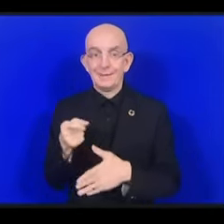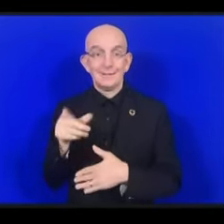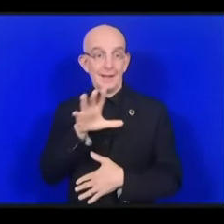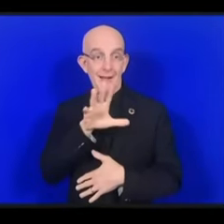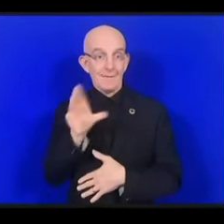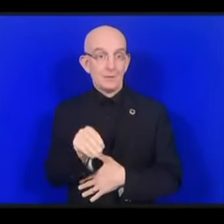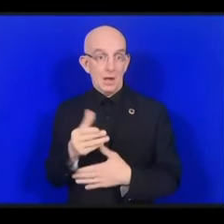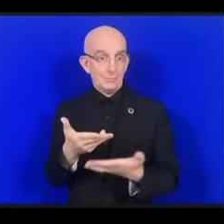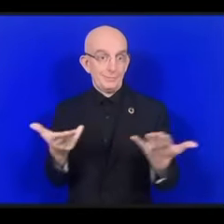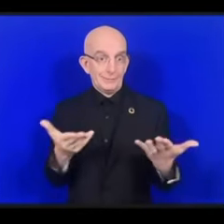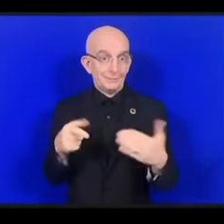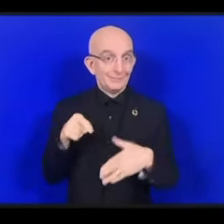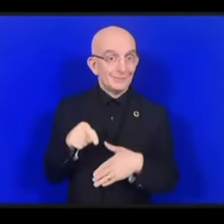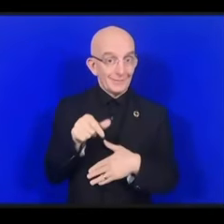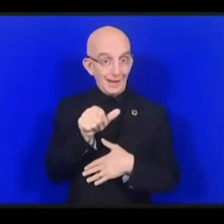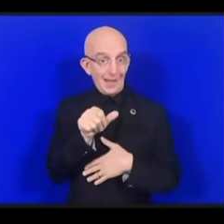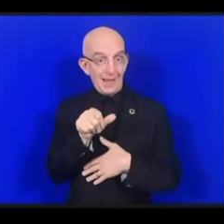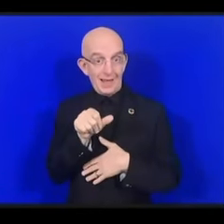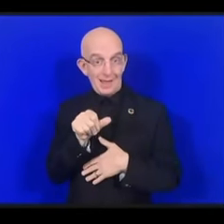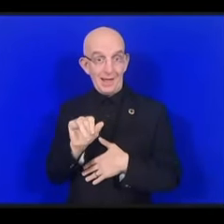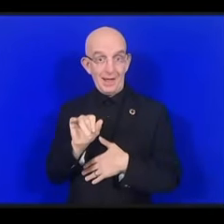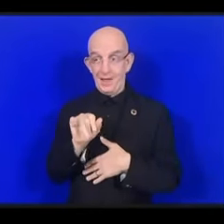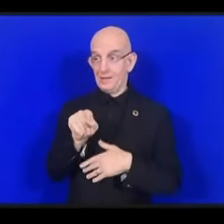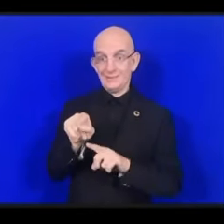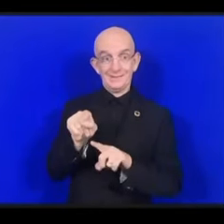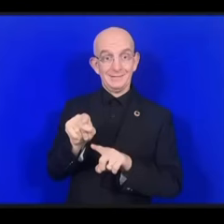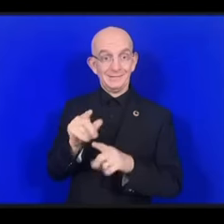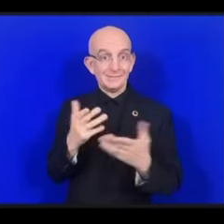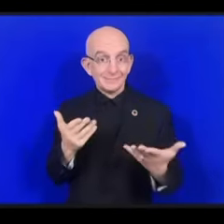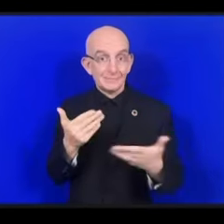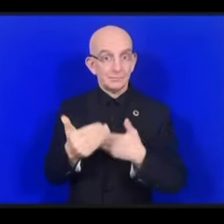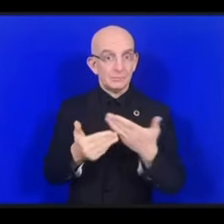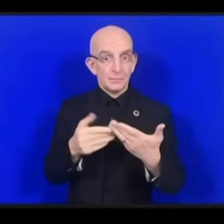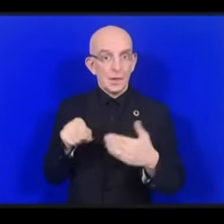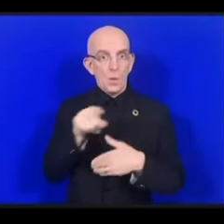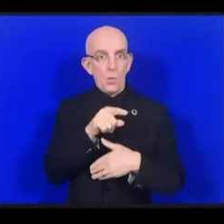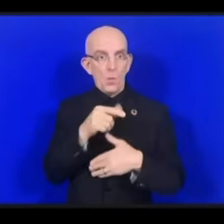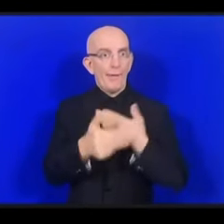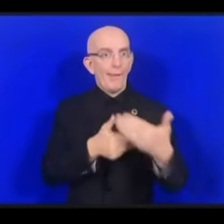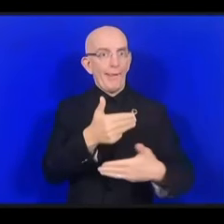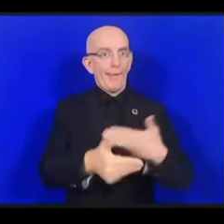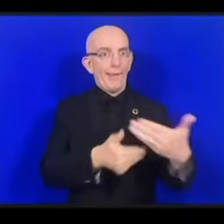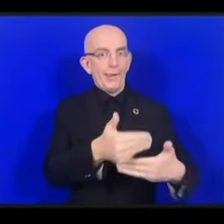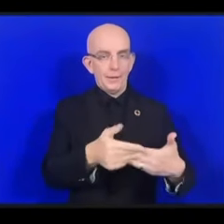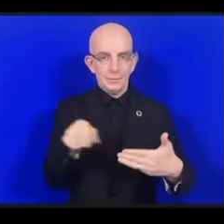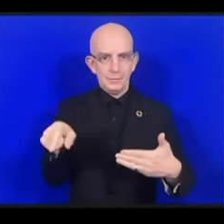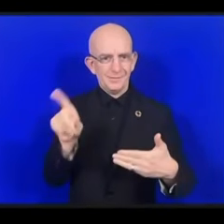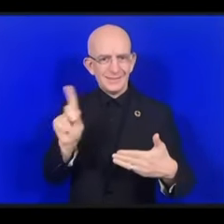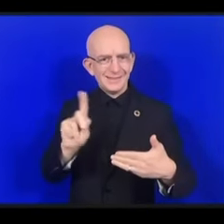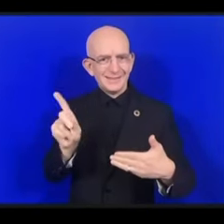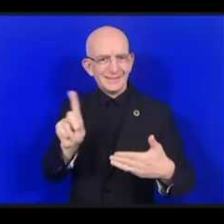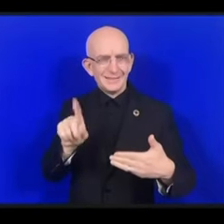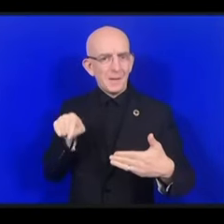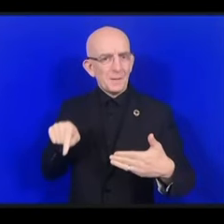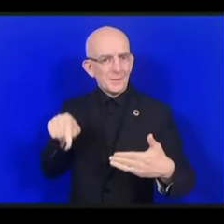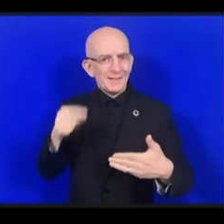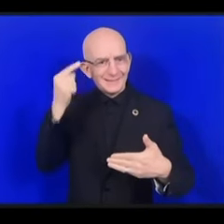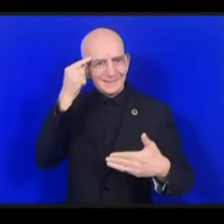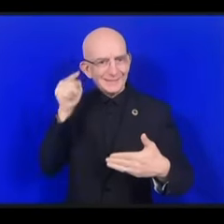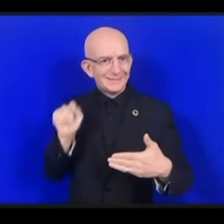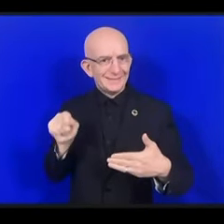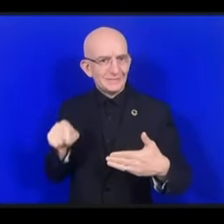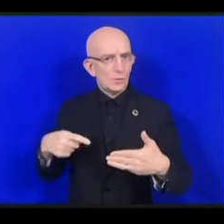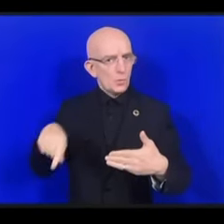constructive, collaborative platforms to enhance cooperation for the common good of humanity. We